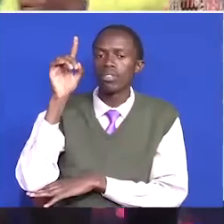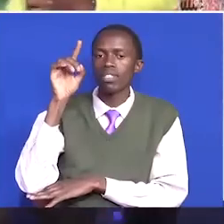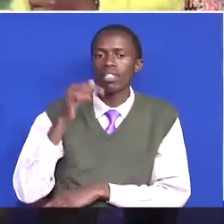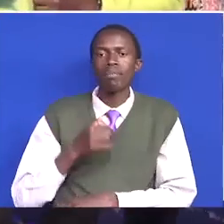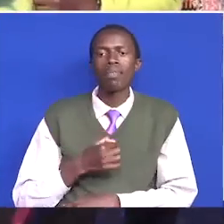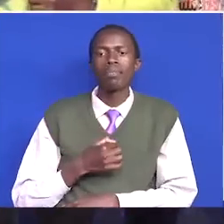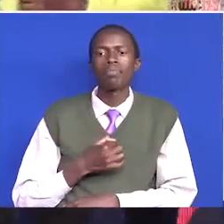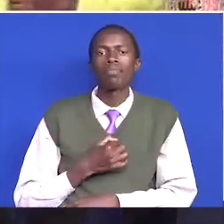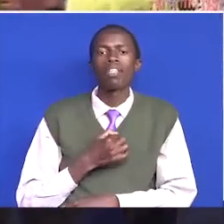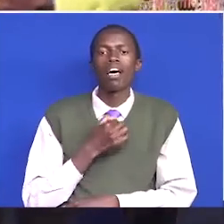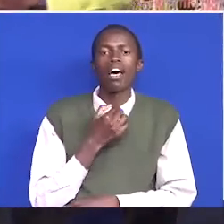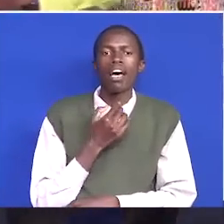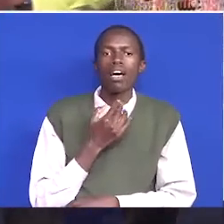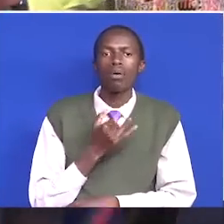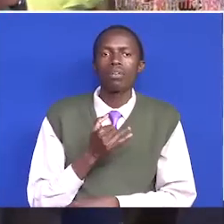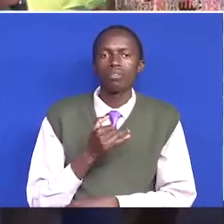ninataka.